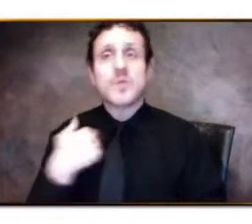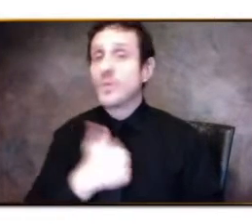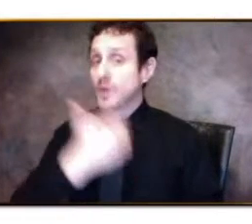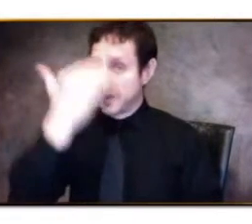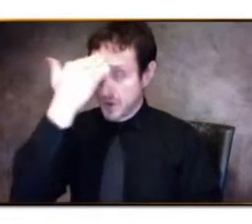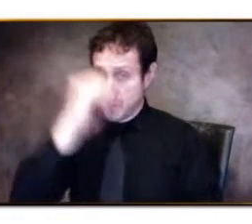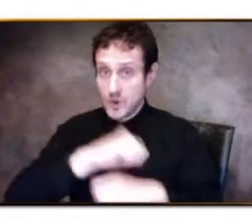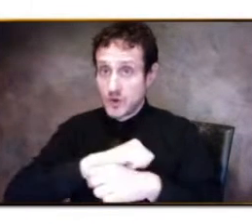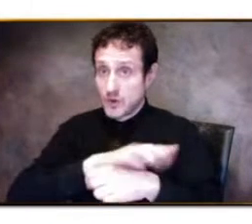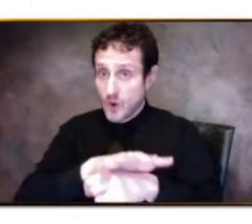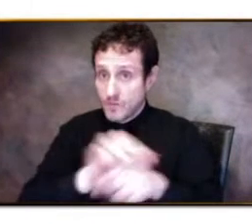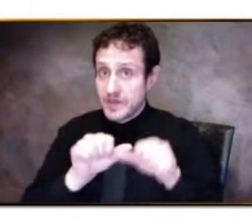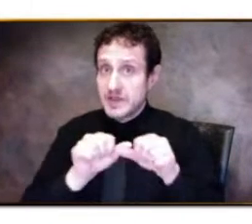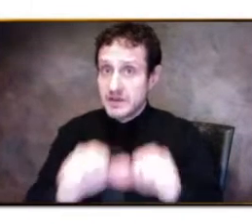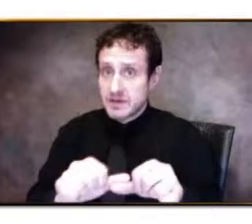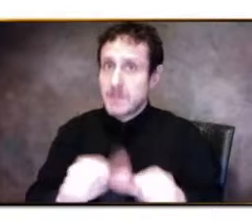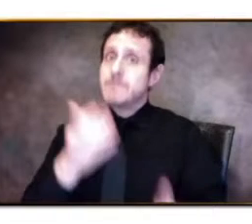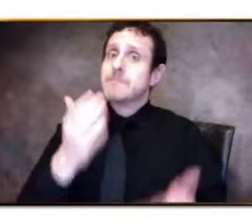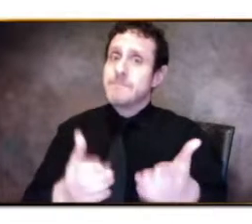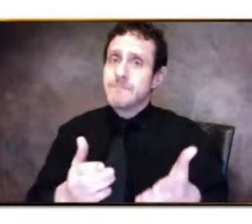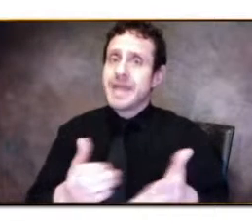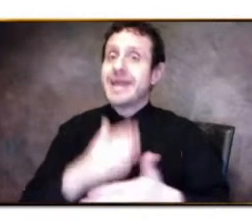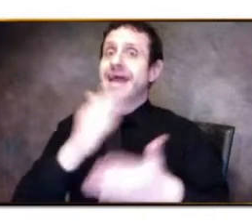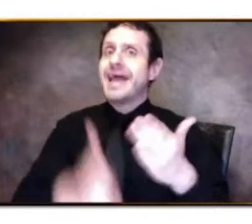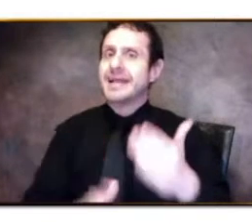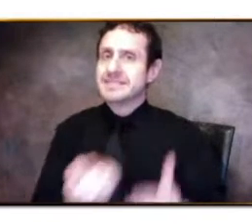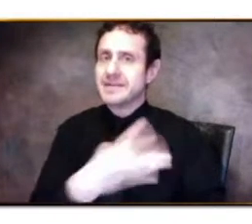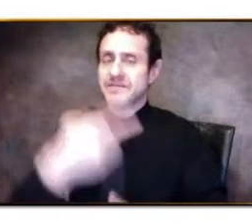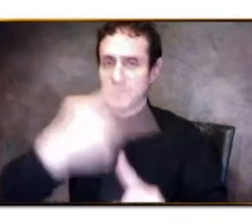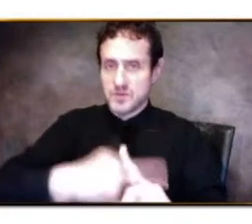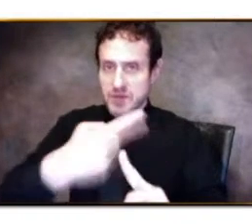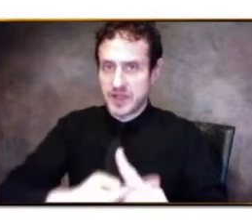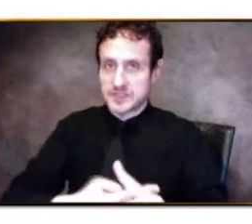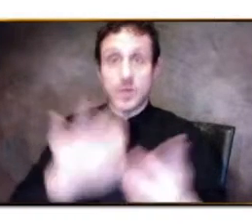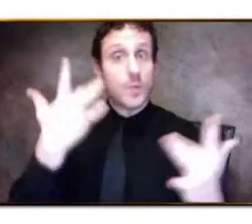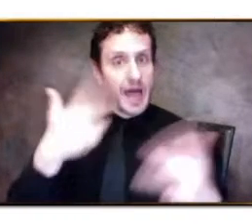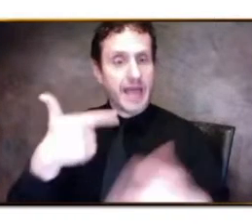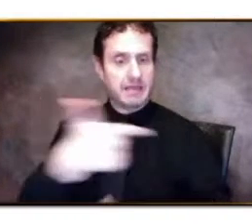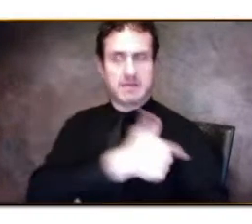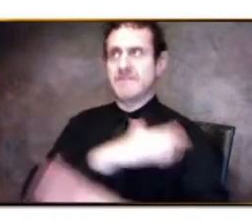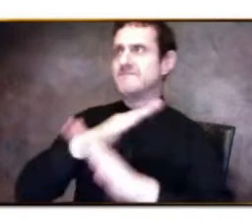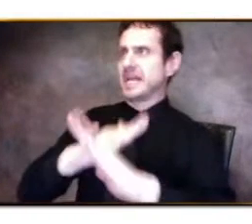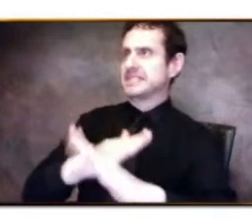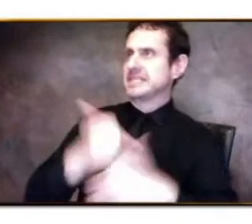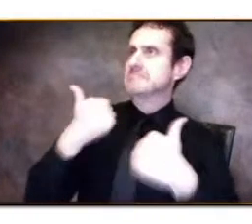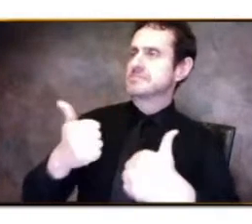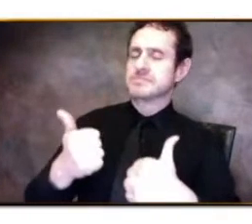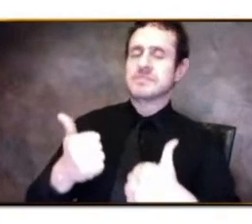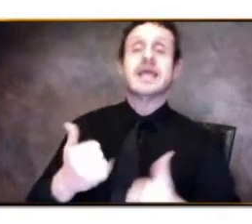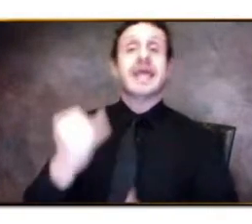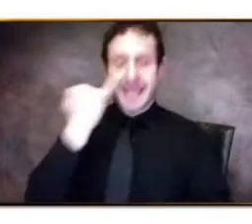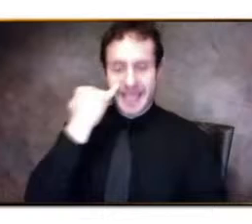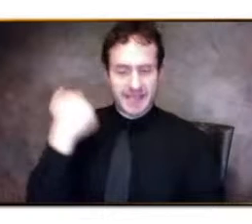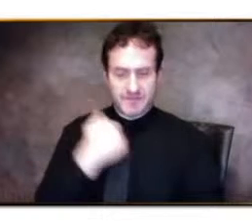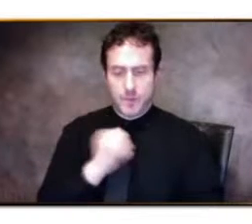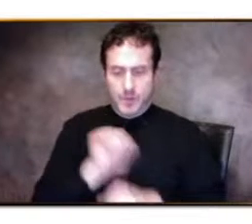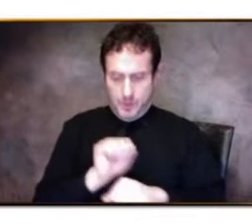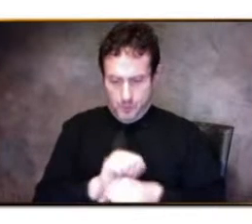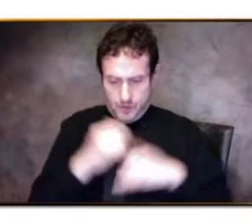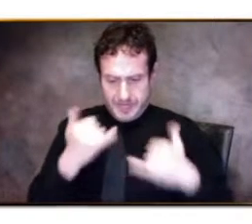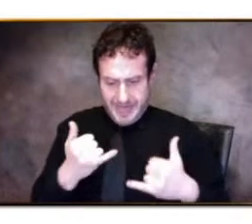just a few months. Every day that we take action to stop the spread gets us one day closer to